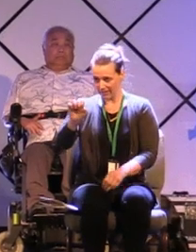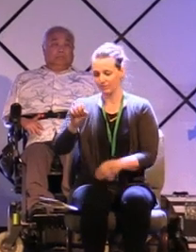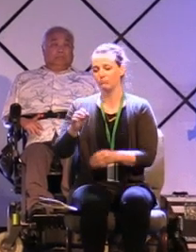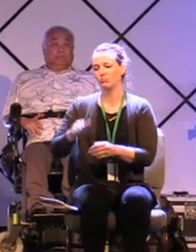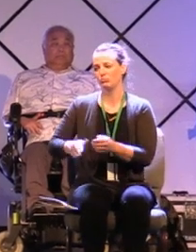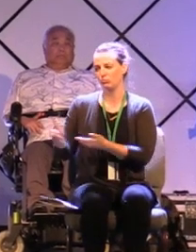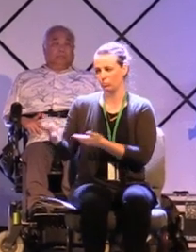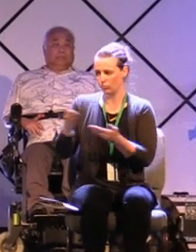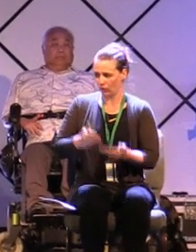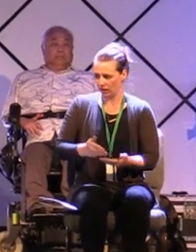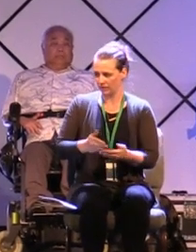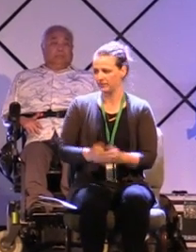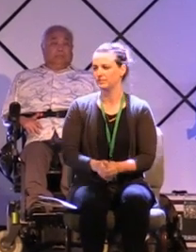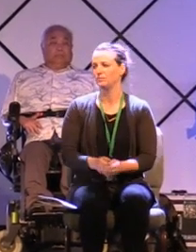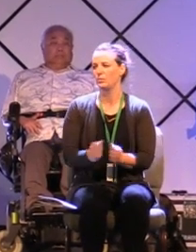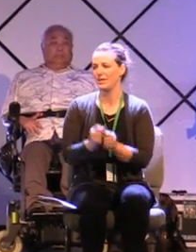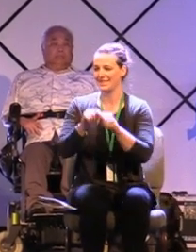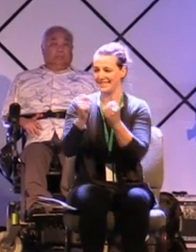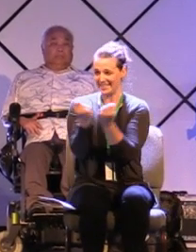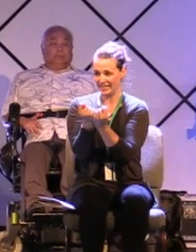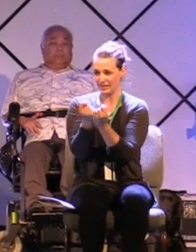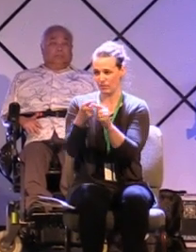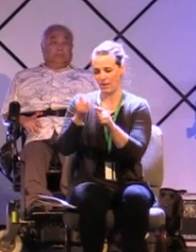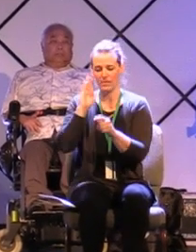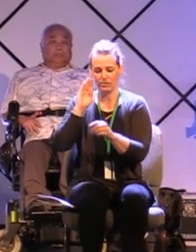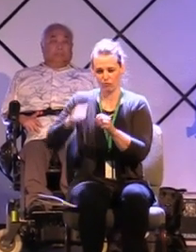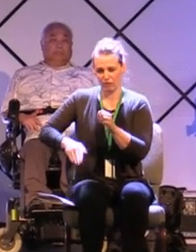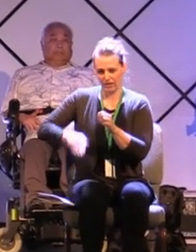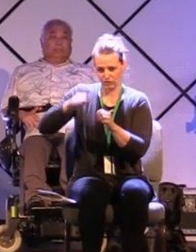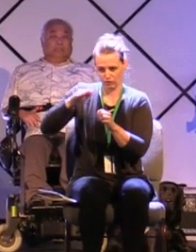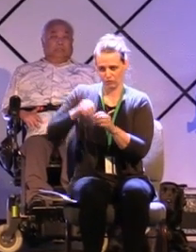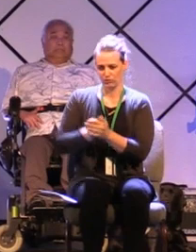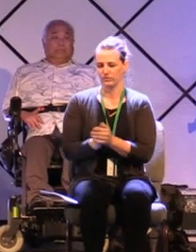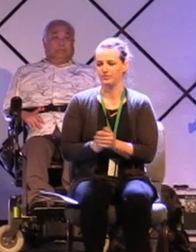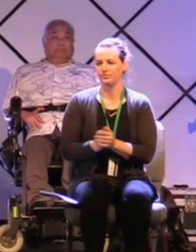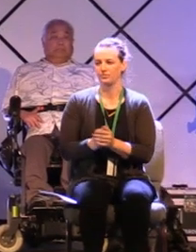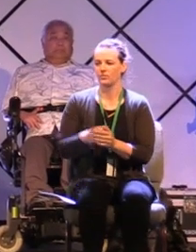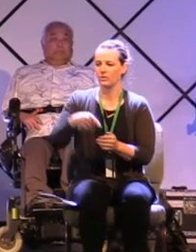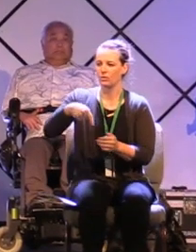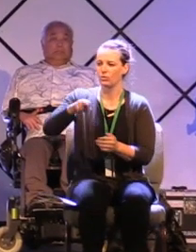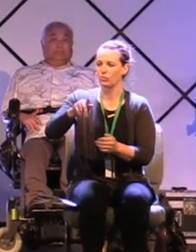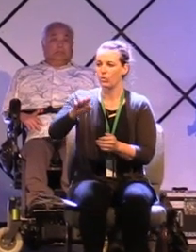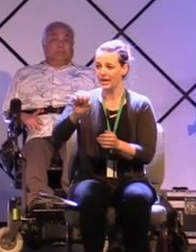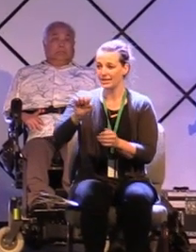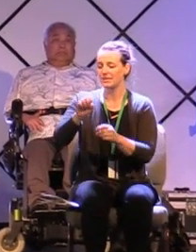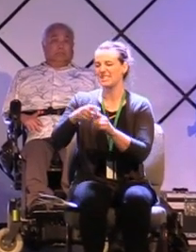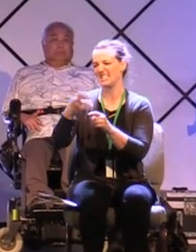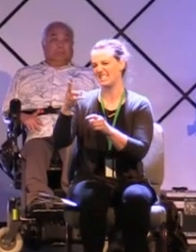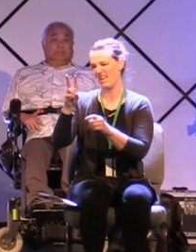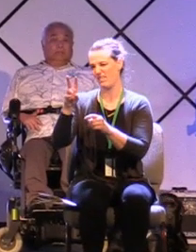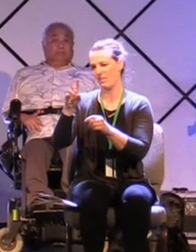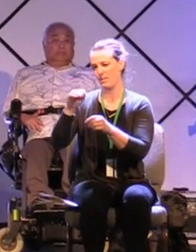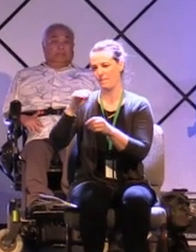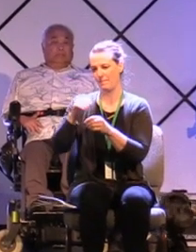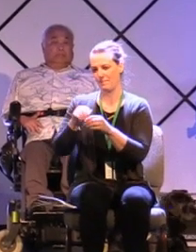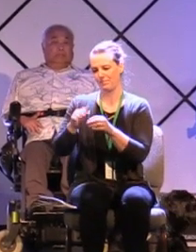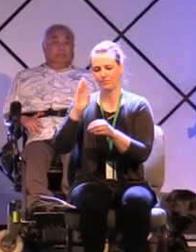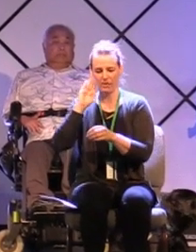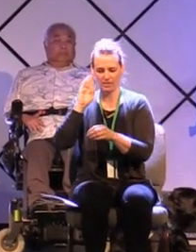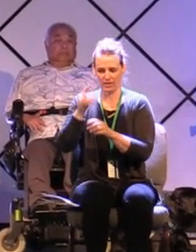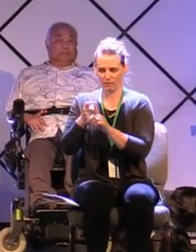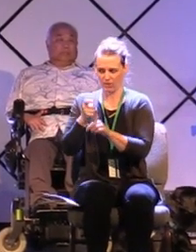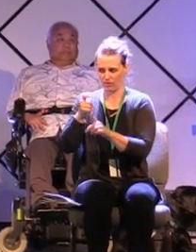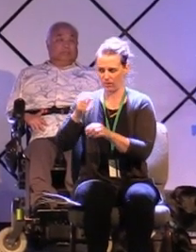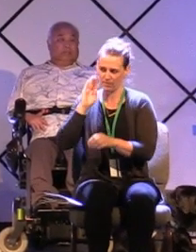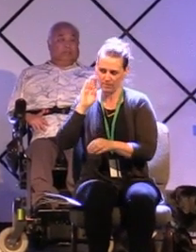Debbie, Allie, Maddie, Kathy, and Ken of Sacramento, California. Quake was the 7th puppy raised by Debbie, and she is currently working on number